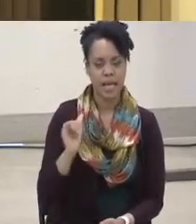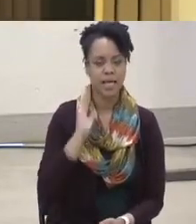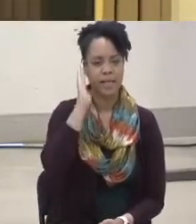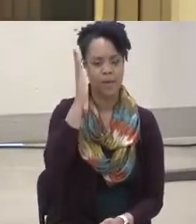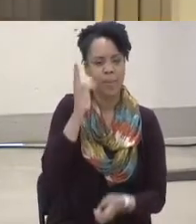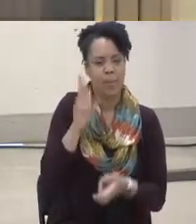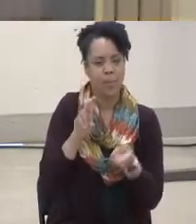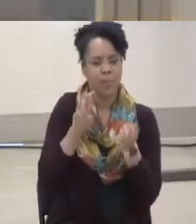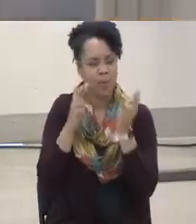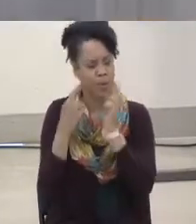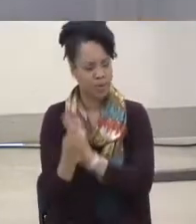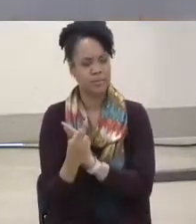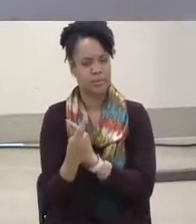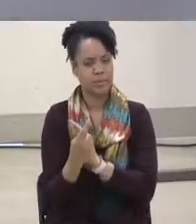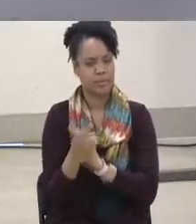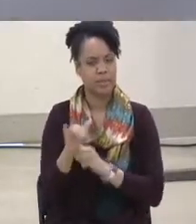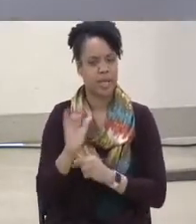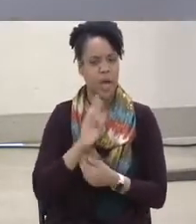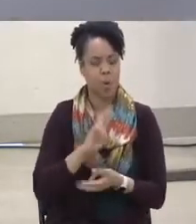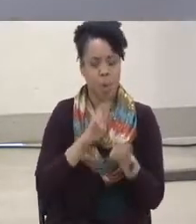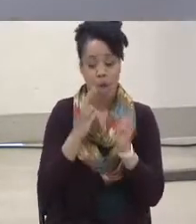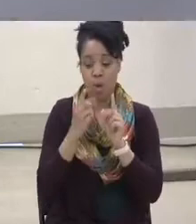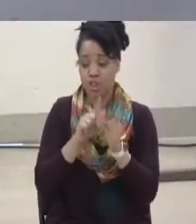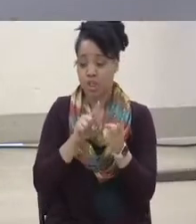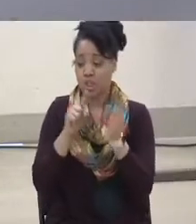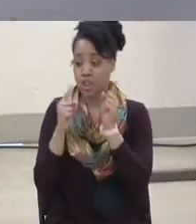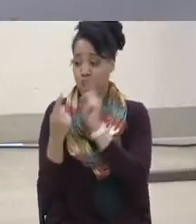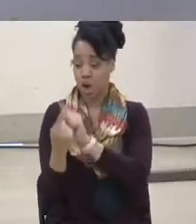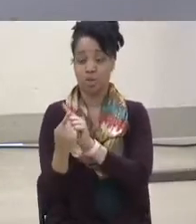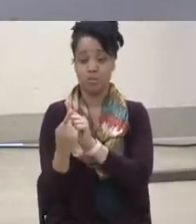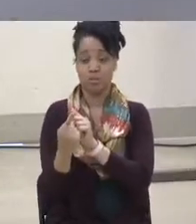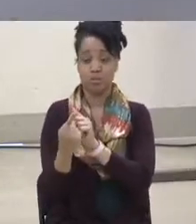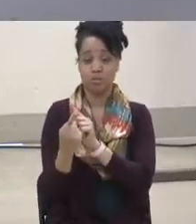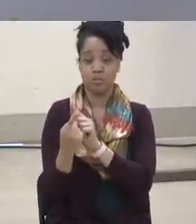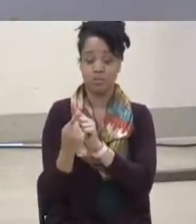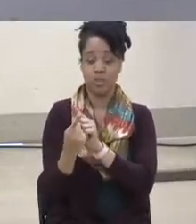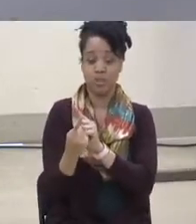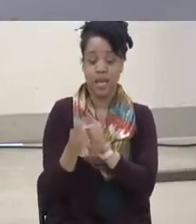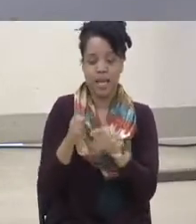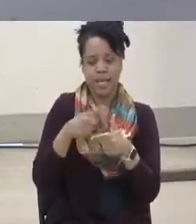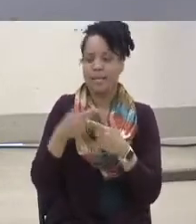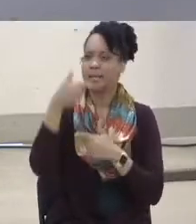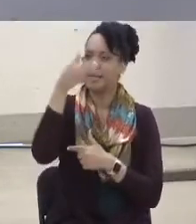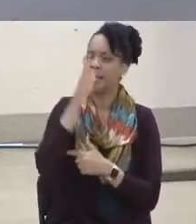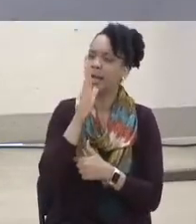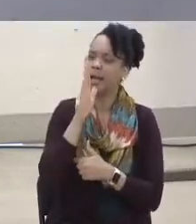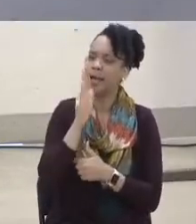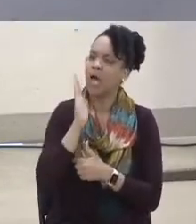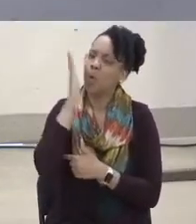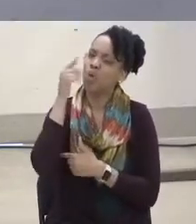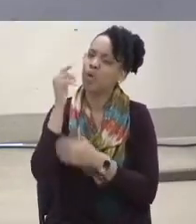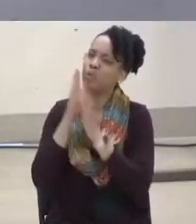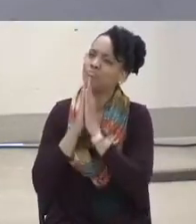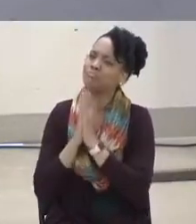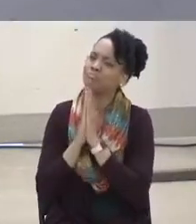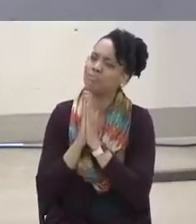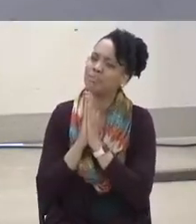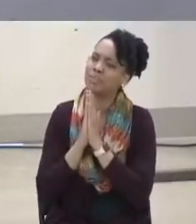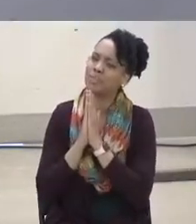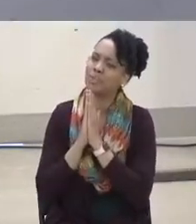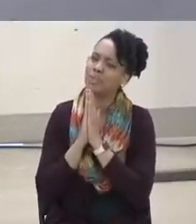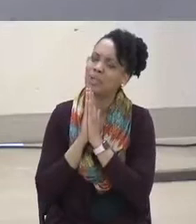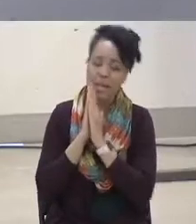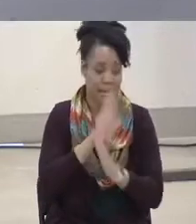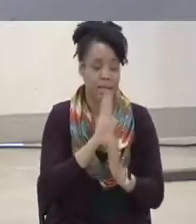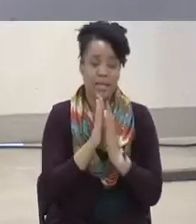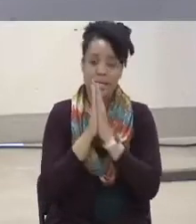se arrepienta, that'll turn, que se retorne, then God, will you answer his prayer?